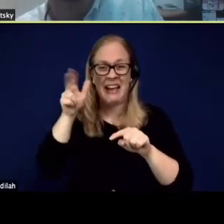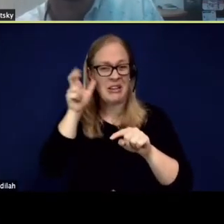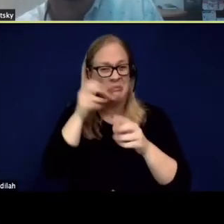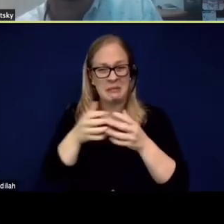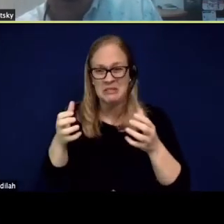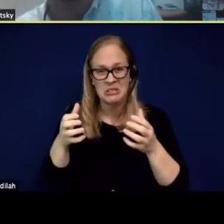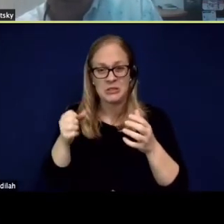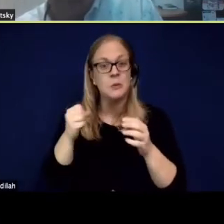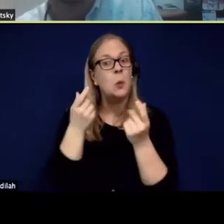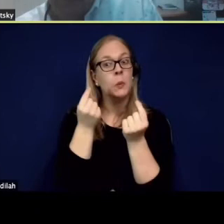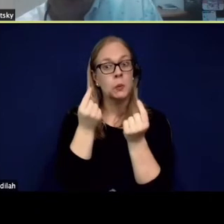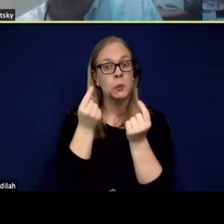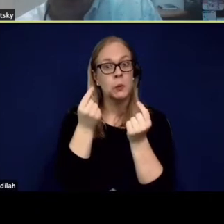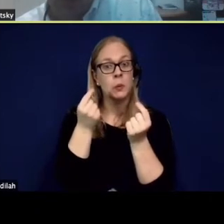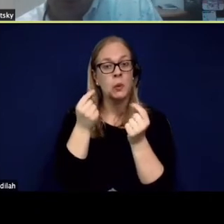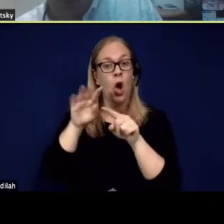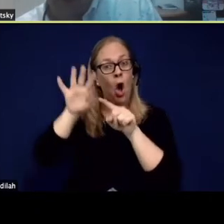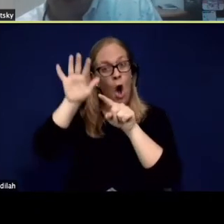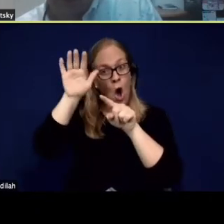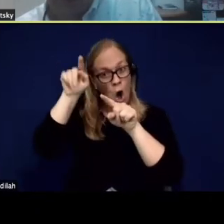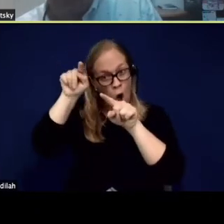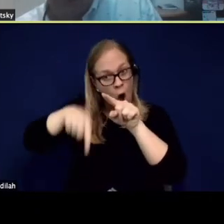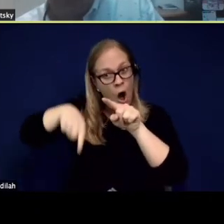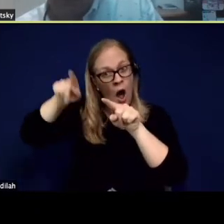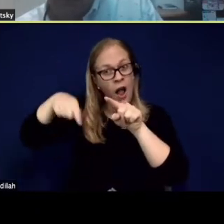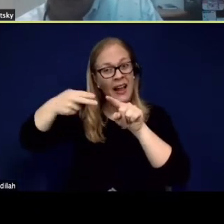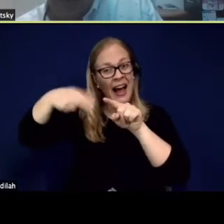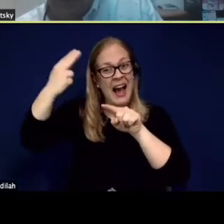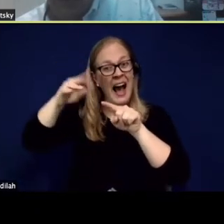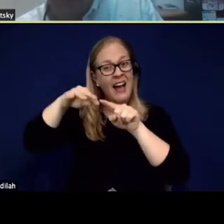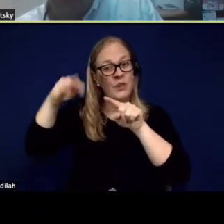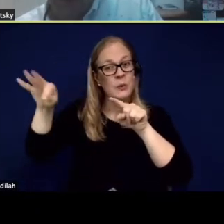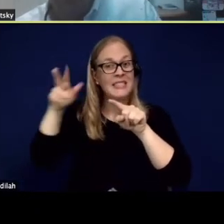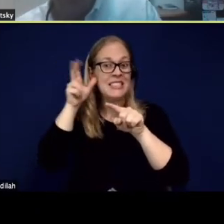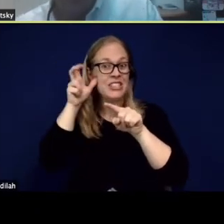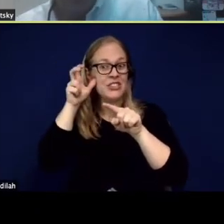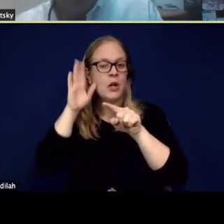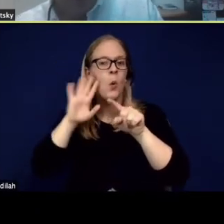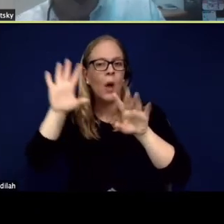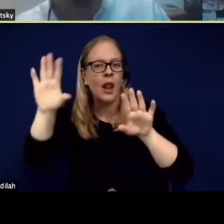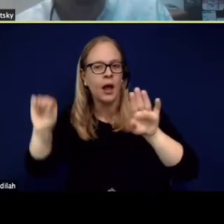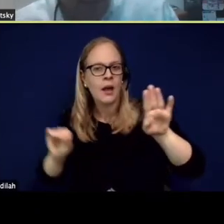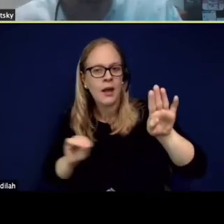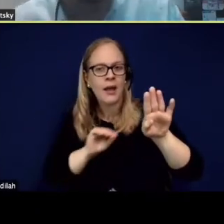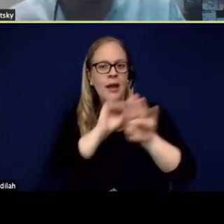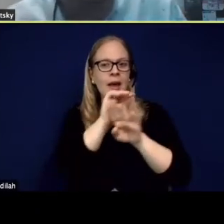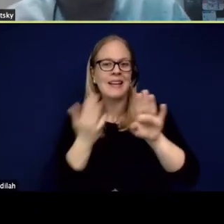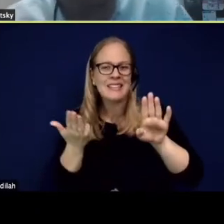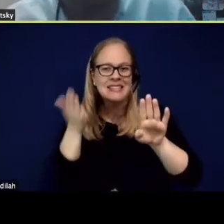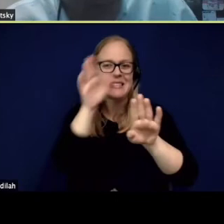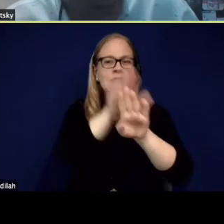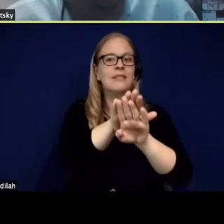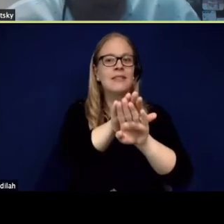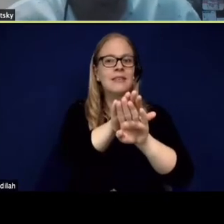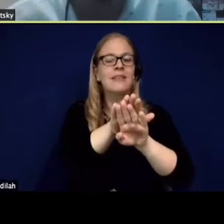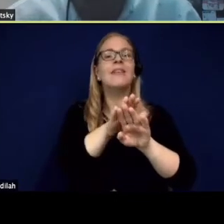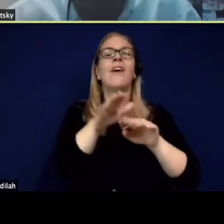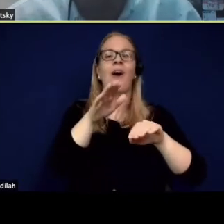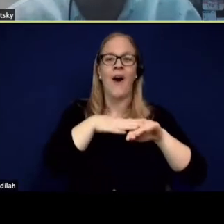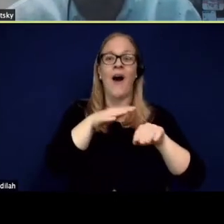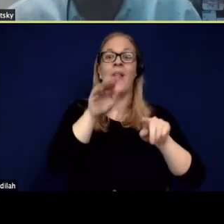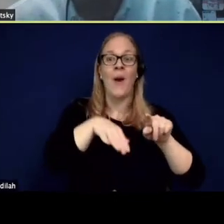over in and map it into the lower frequencies where the person can't hear. I am now just going to take